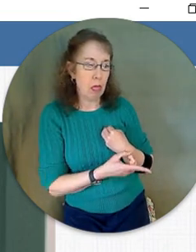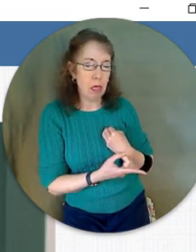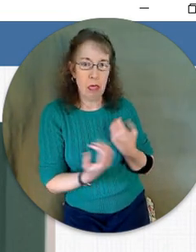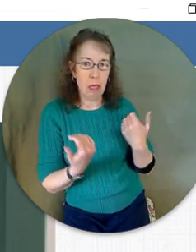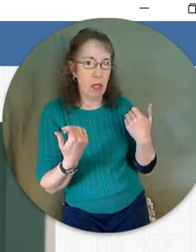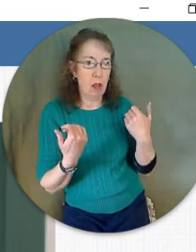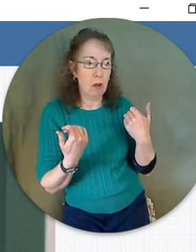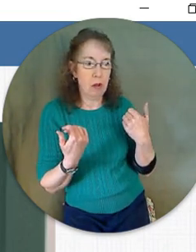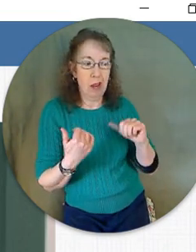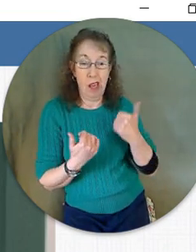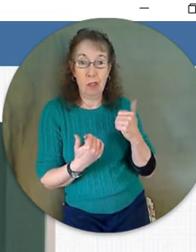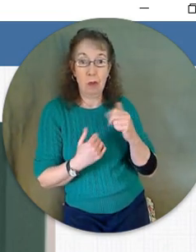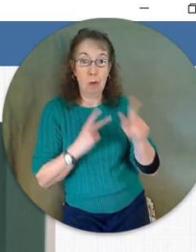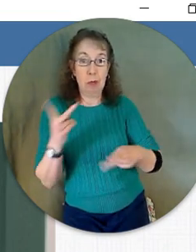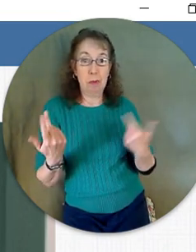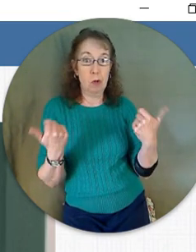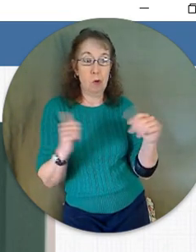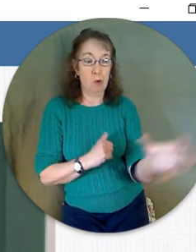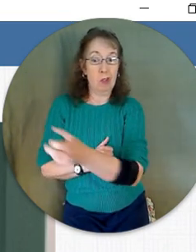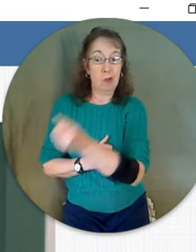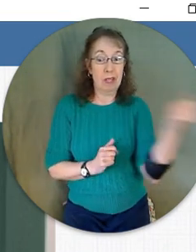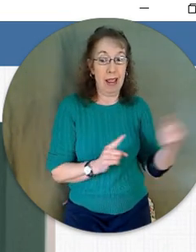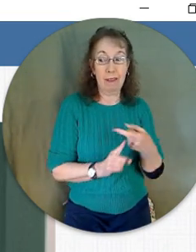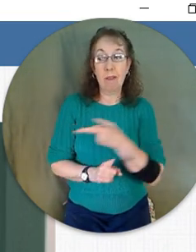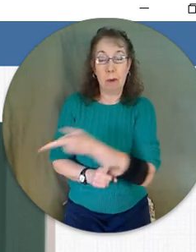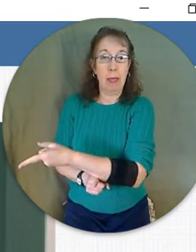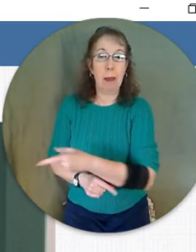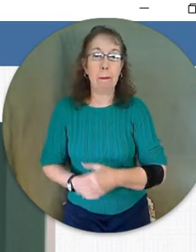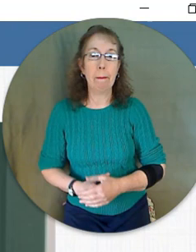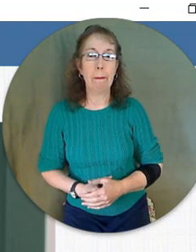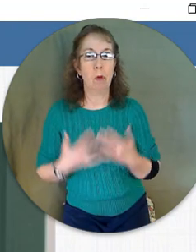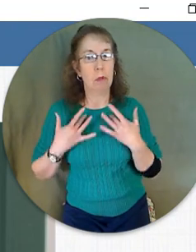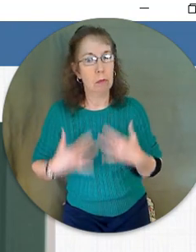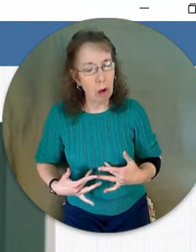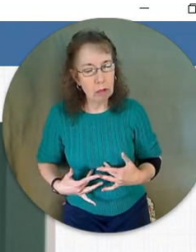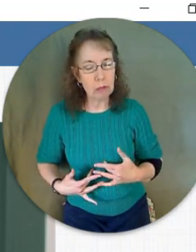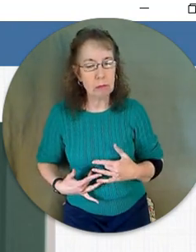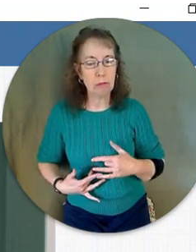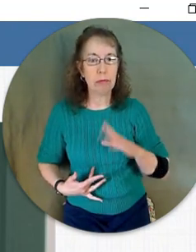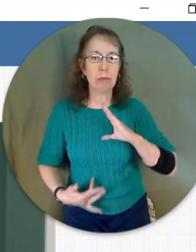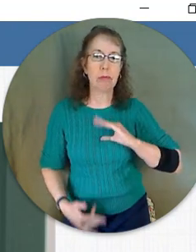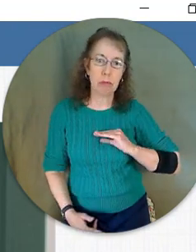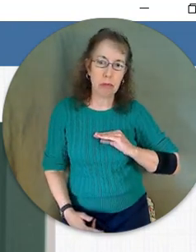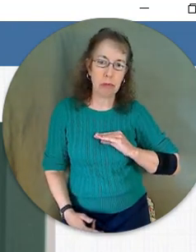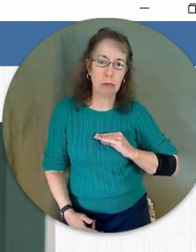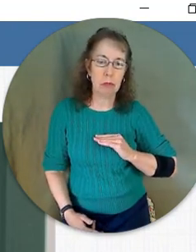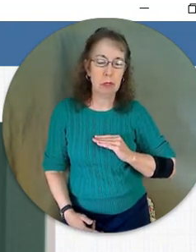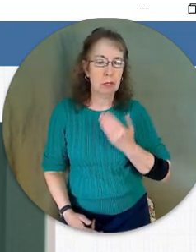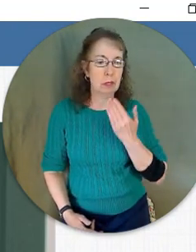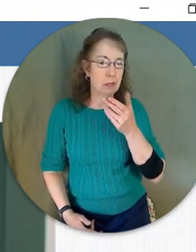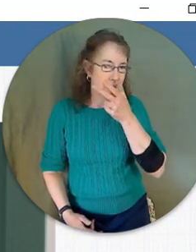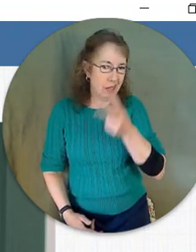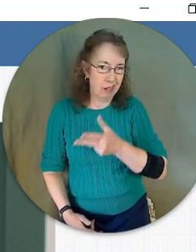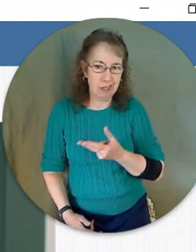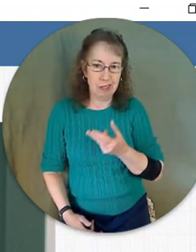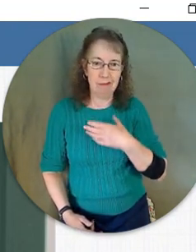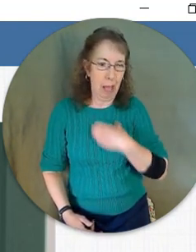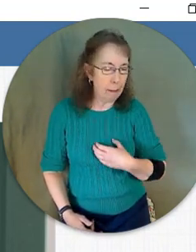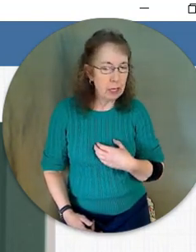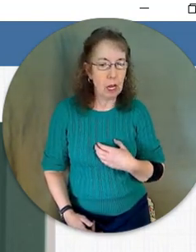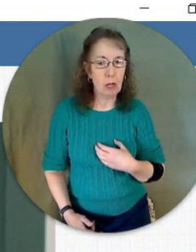take the person away from them. Depression, low self-esteem, poor appetite, or overeating. So some